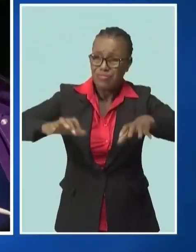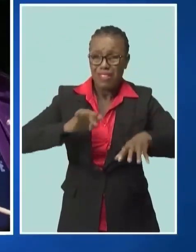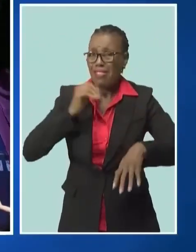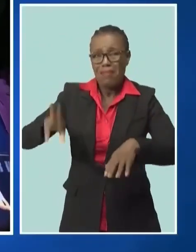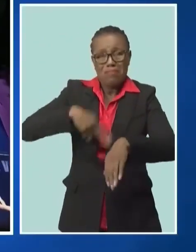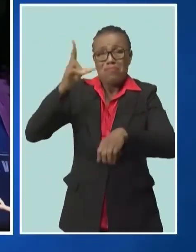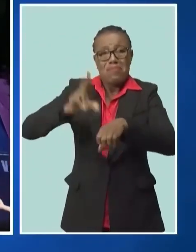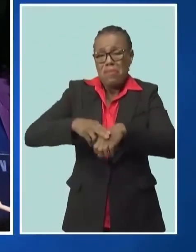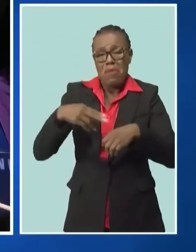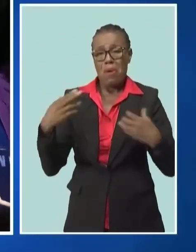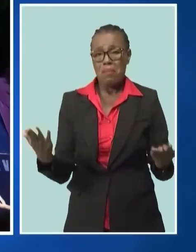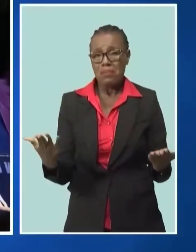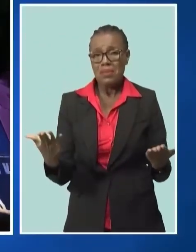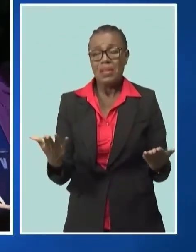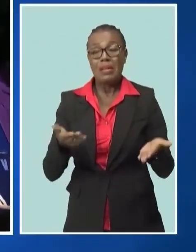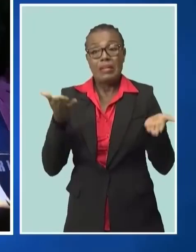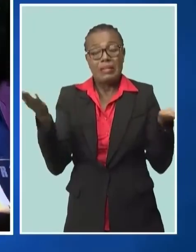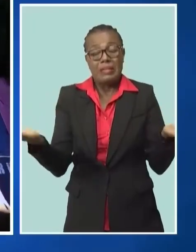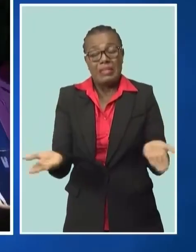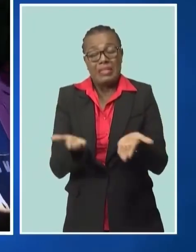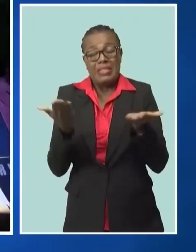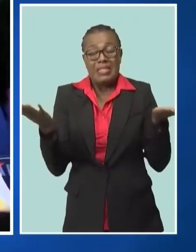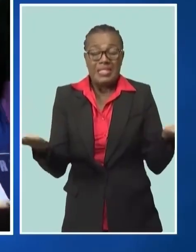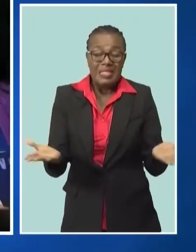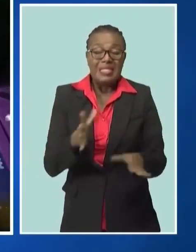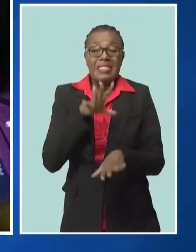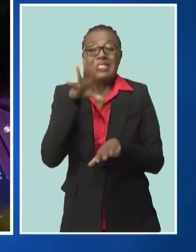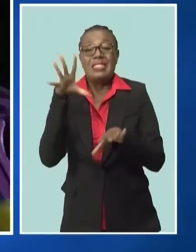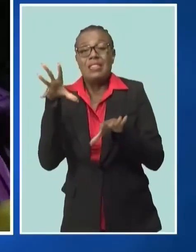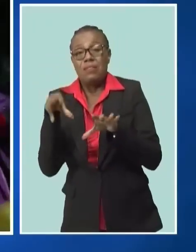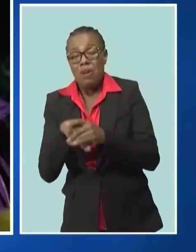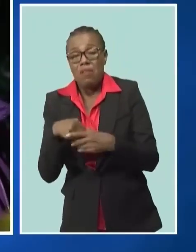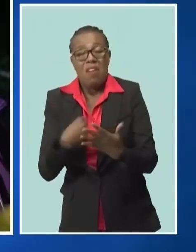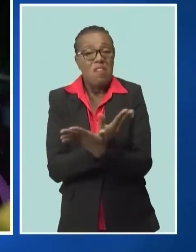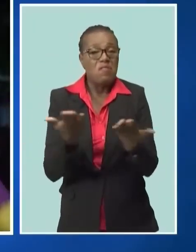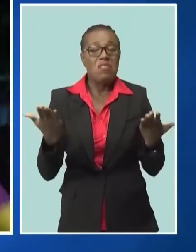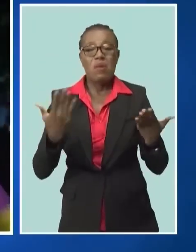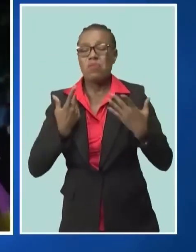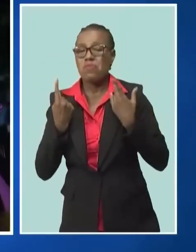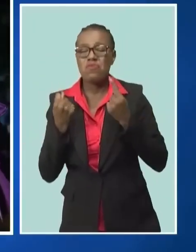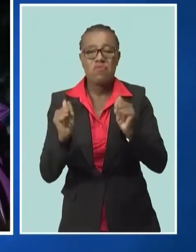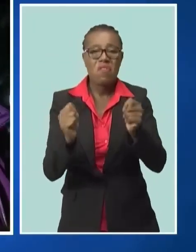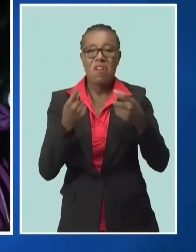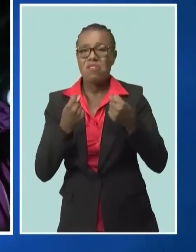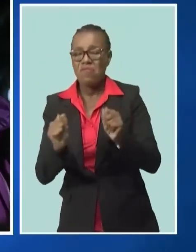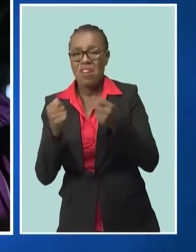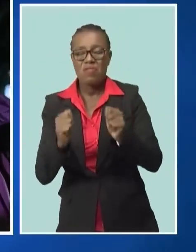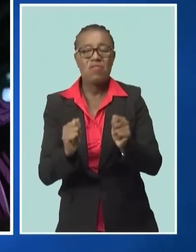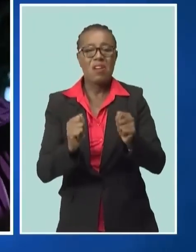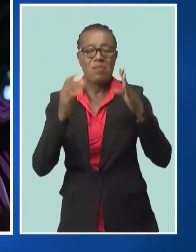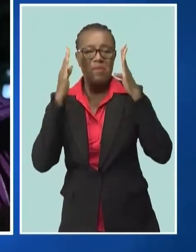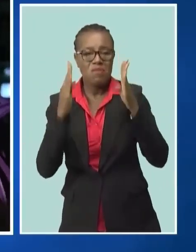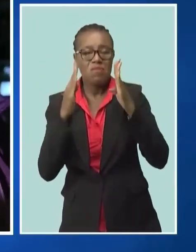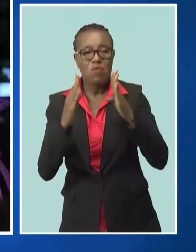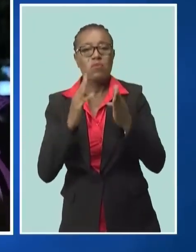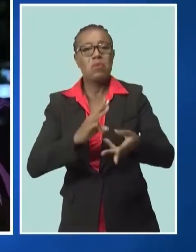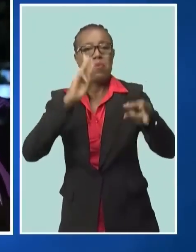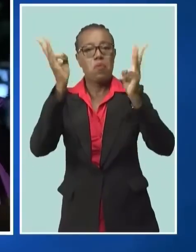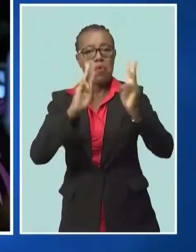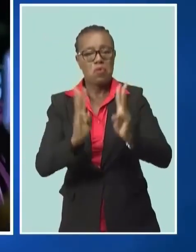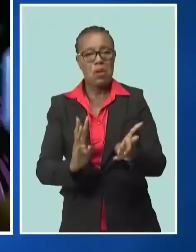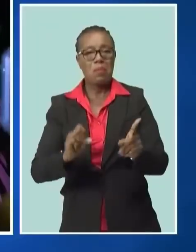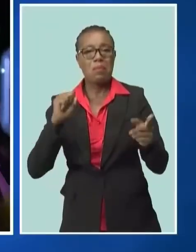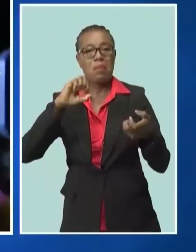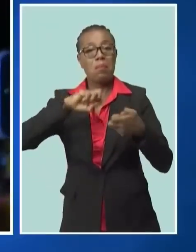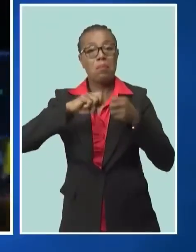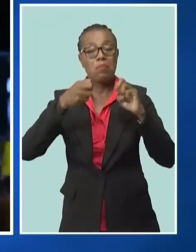to. And this, regrettably, is part and parcel of all that we've been fighting for with respect to the climate crisis. It's going to take time